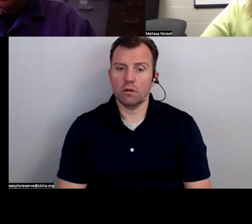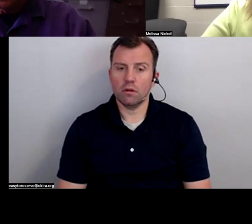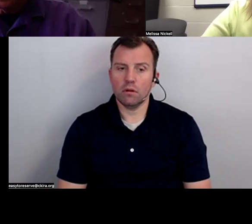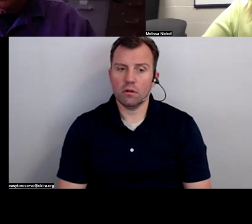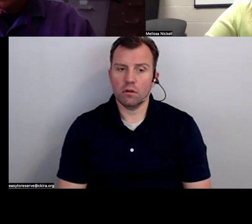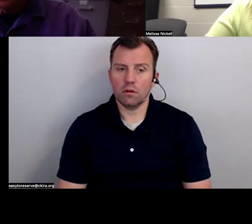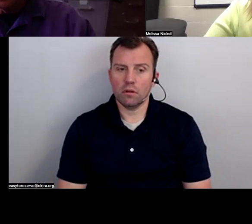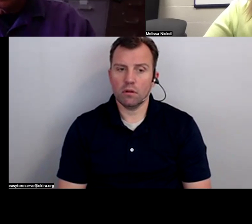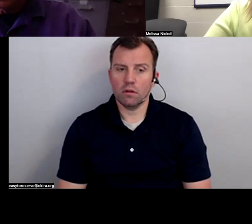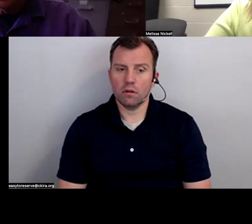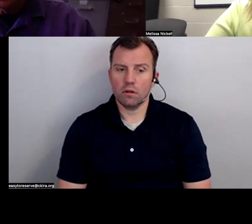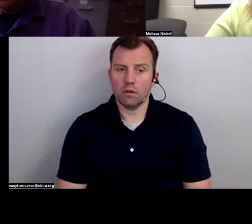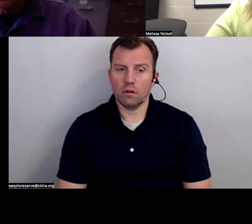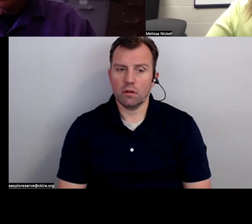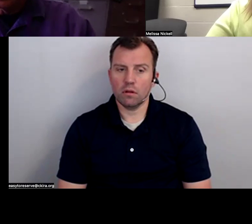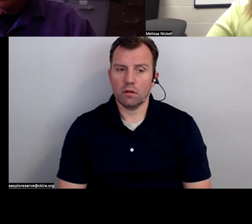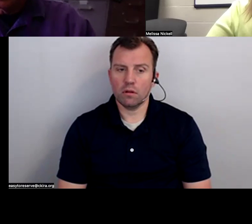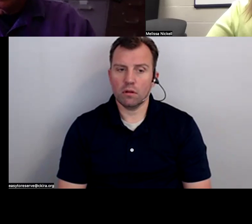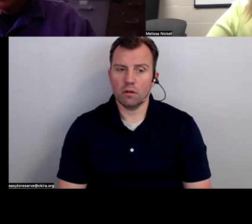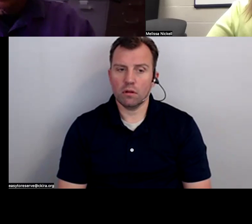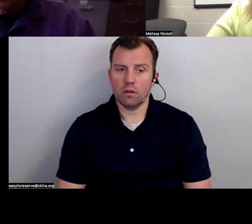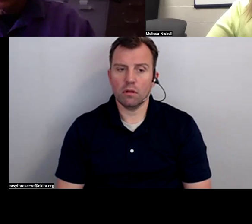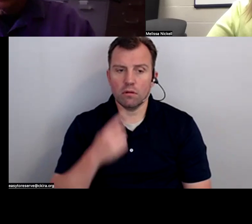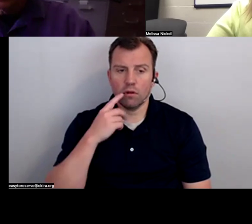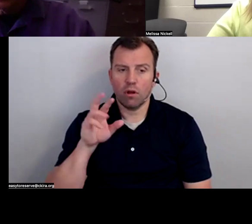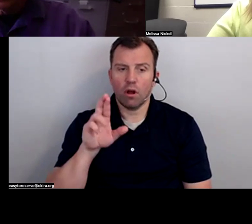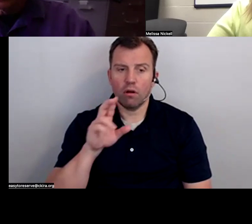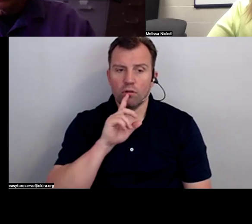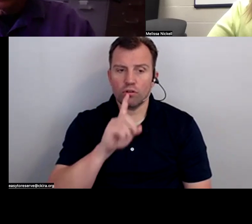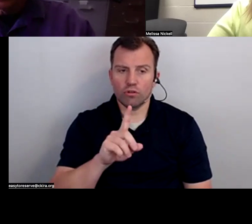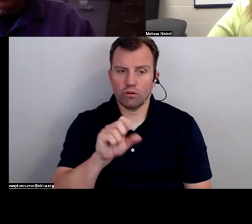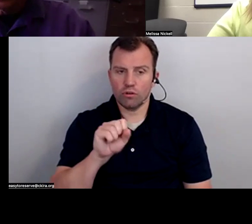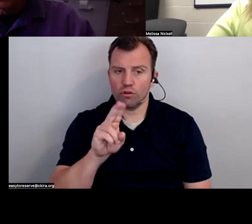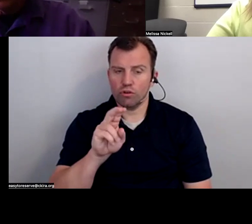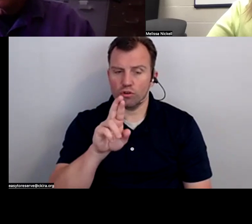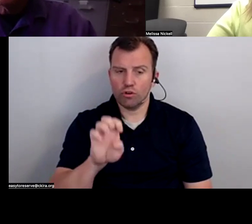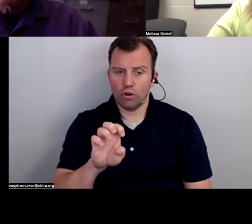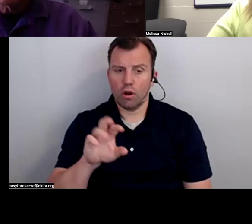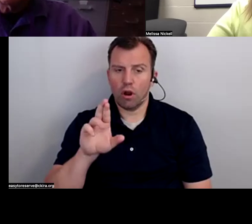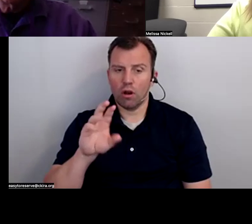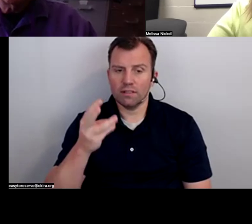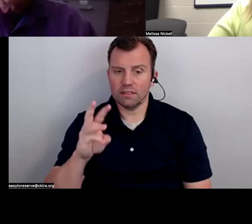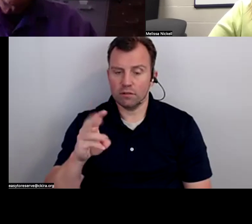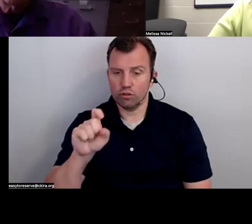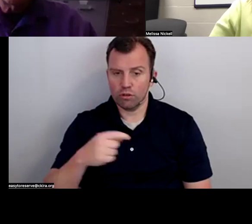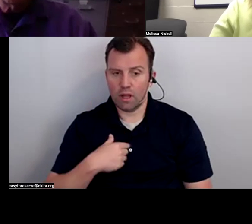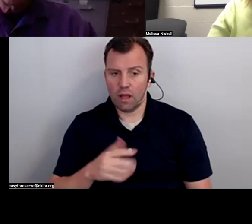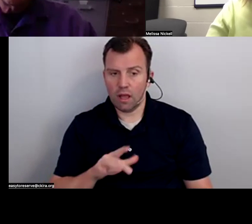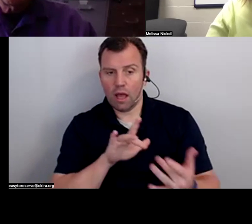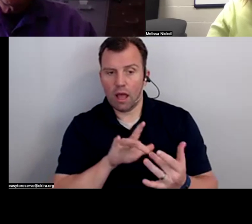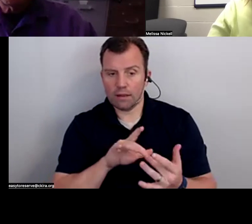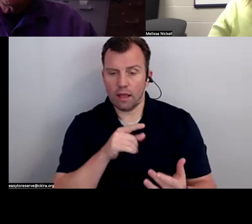All right, next question for the SURE R16. Should I contact a program officer before submitting the proposal?